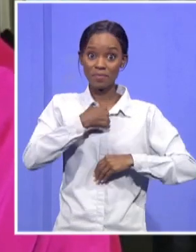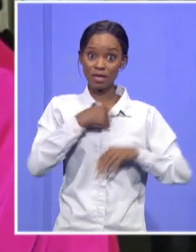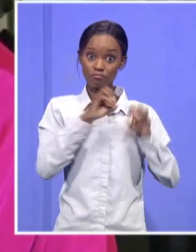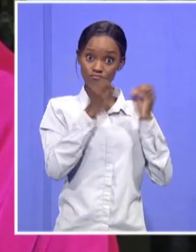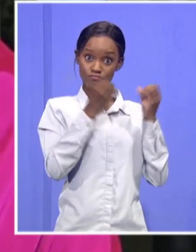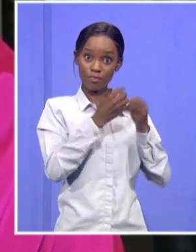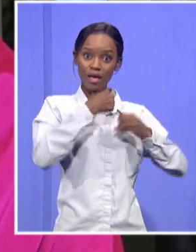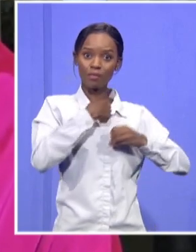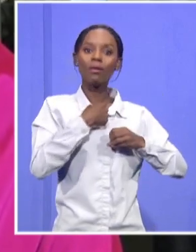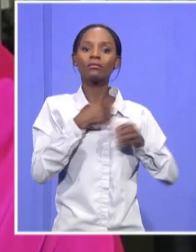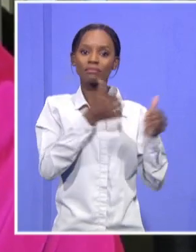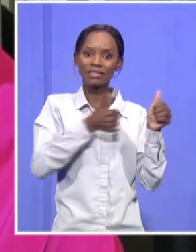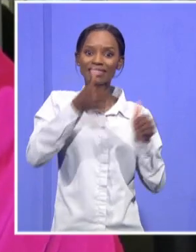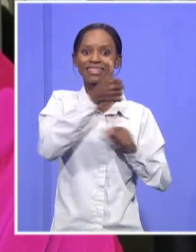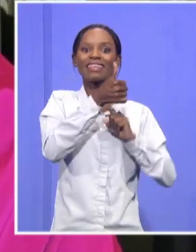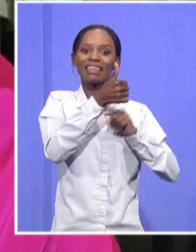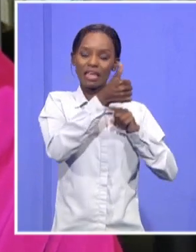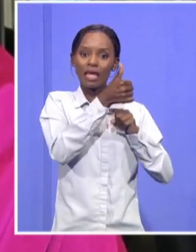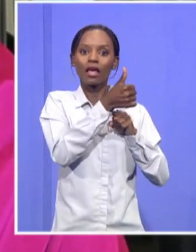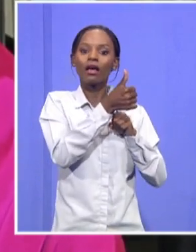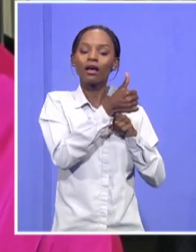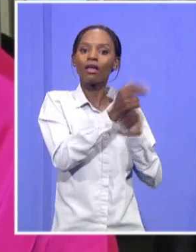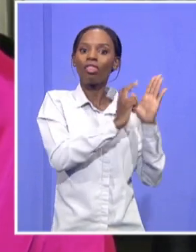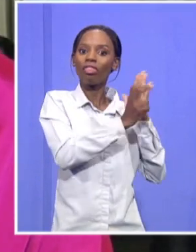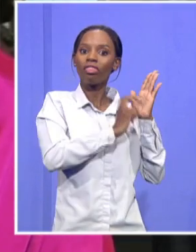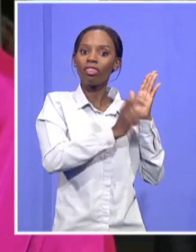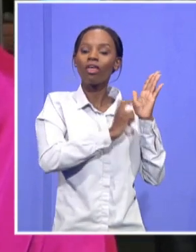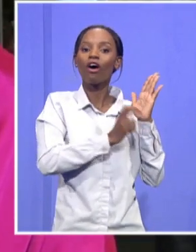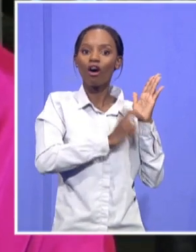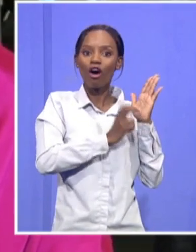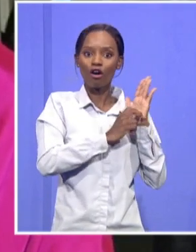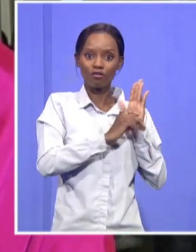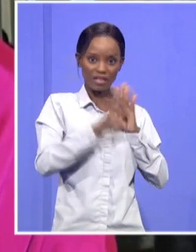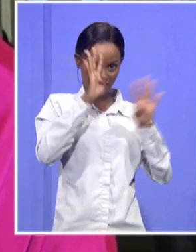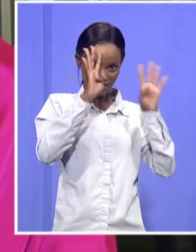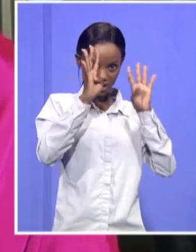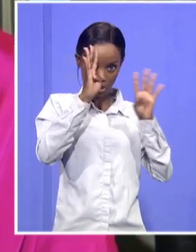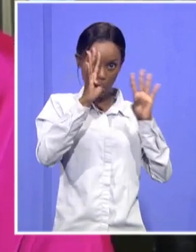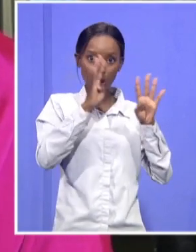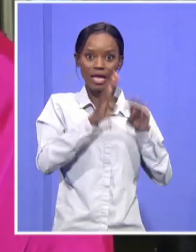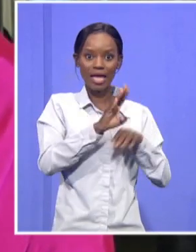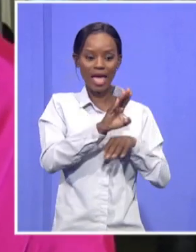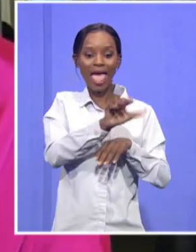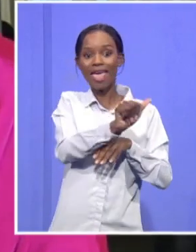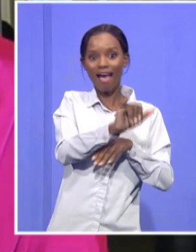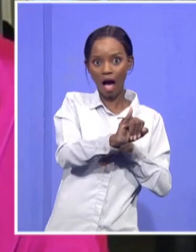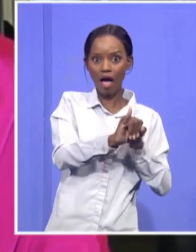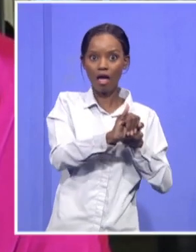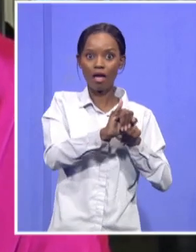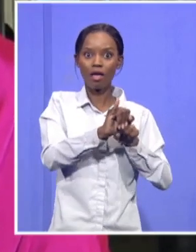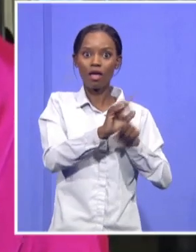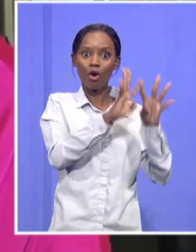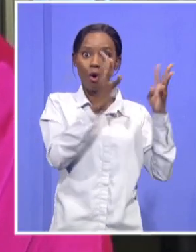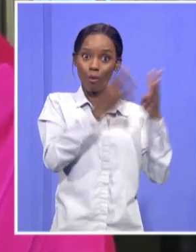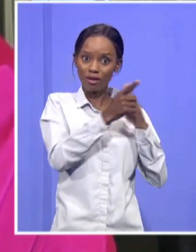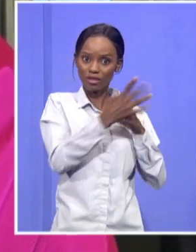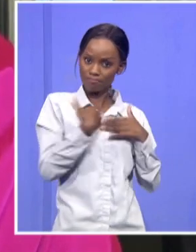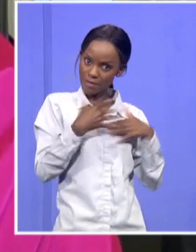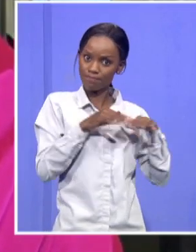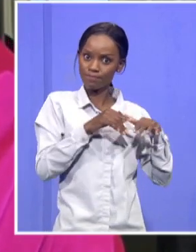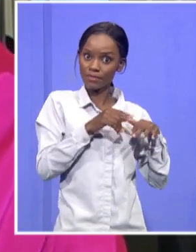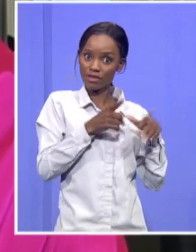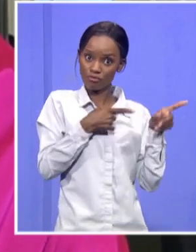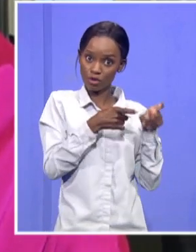of artificial intelligence, a recommendation that 193 countries achieved. In the world. Because if data is